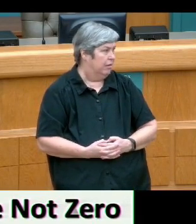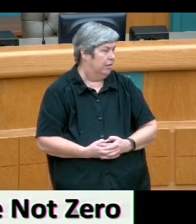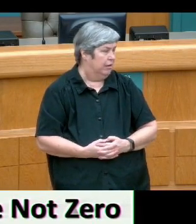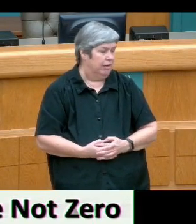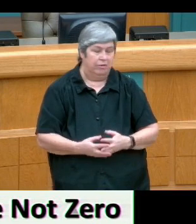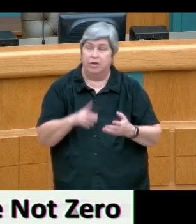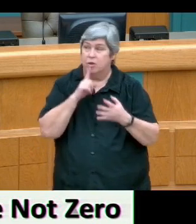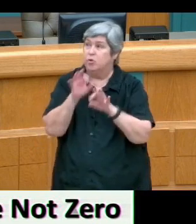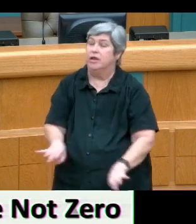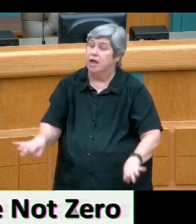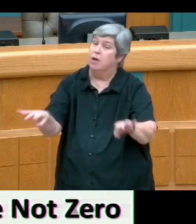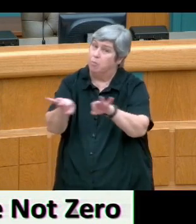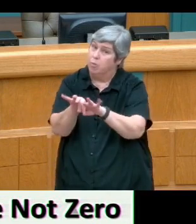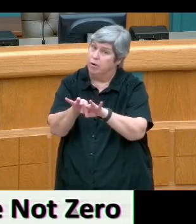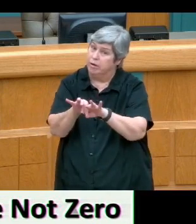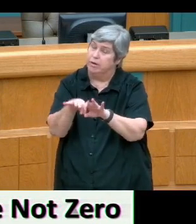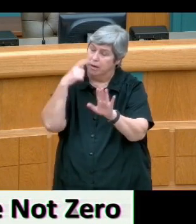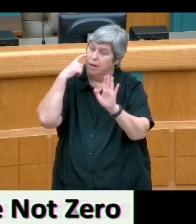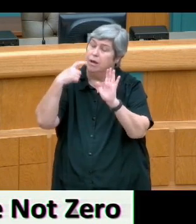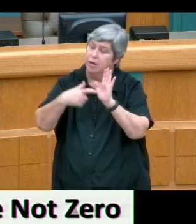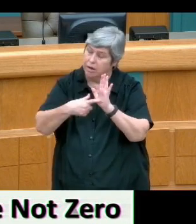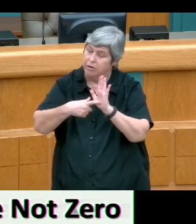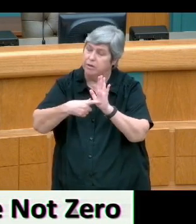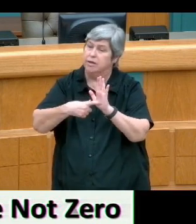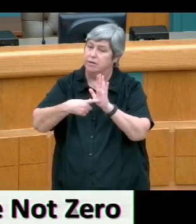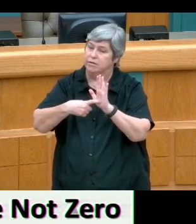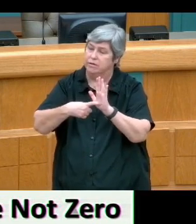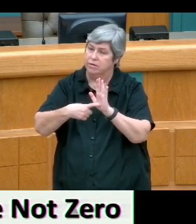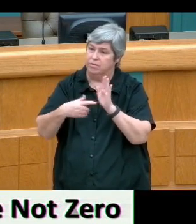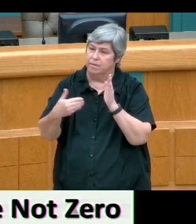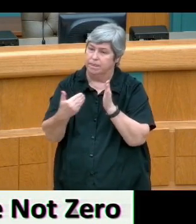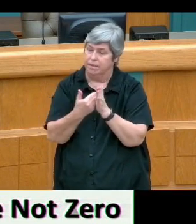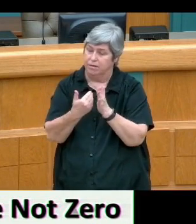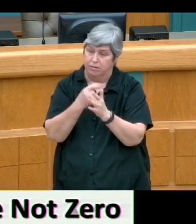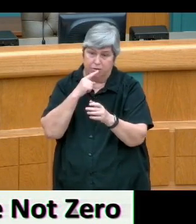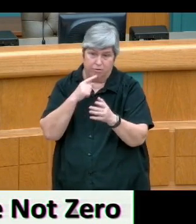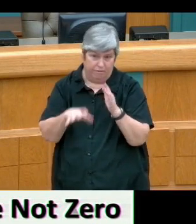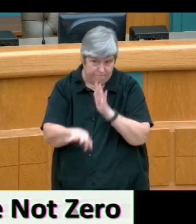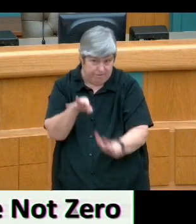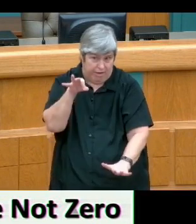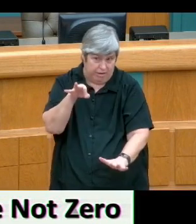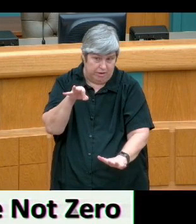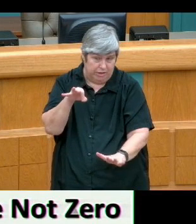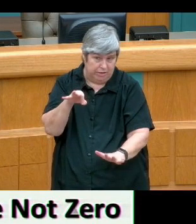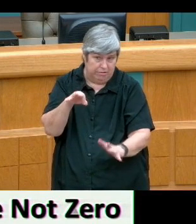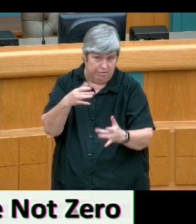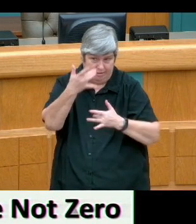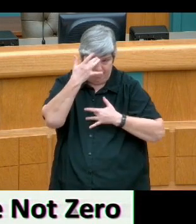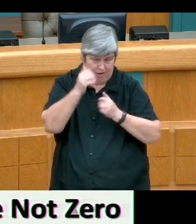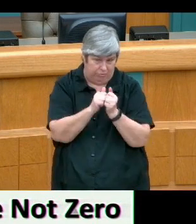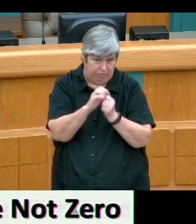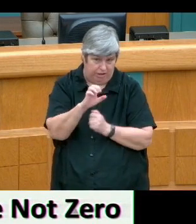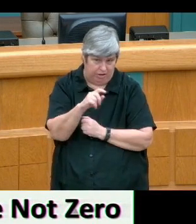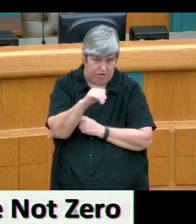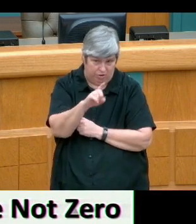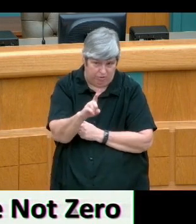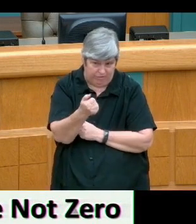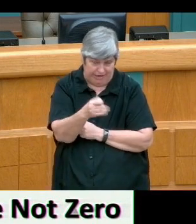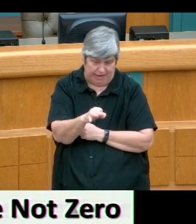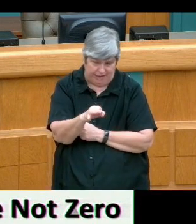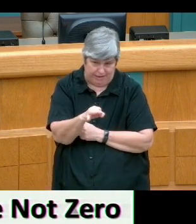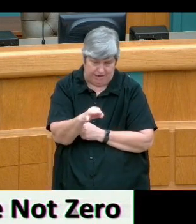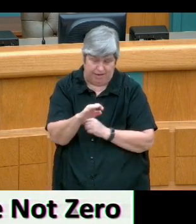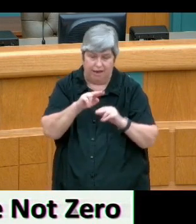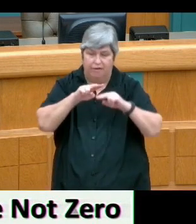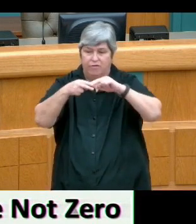So it's very important, I think, to note that our new confirmed cases are declining. It's pretty obvious. And the